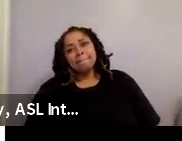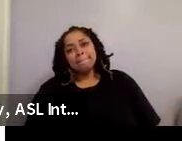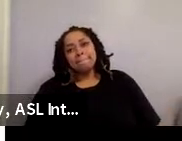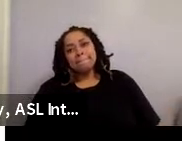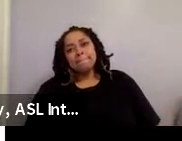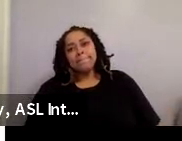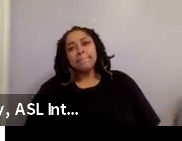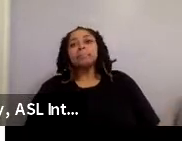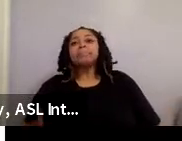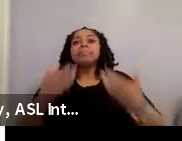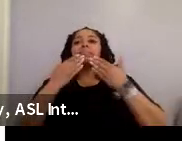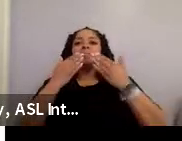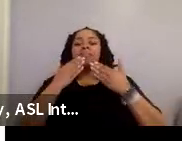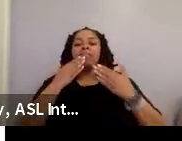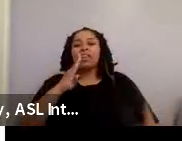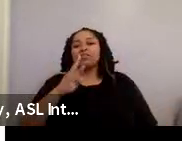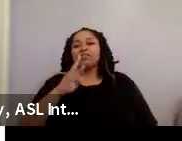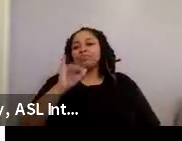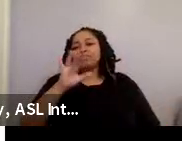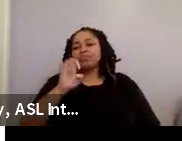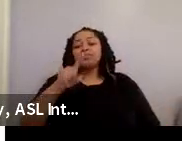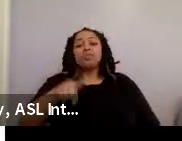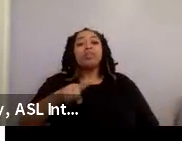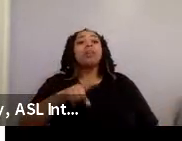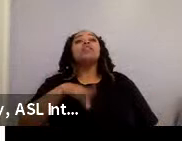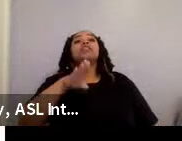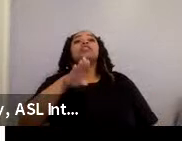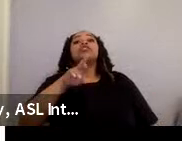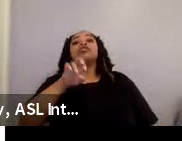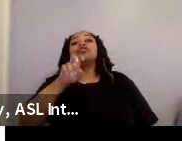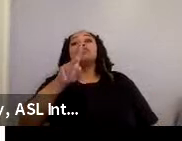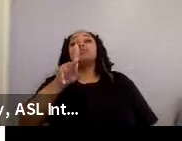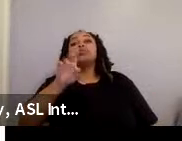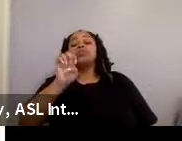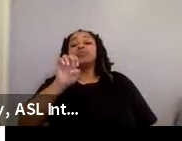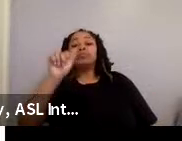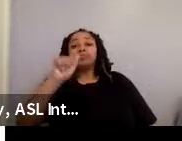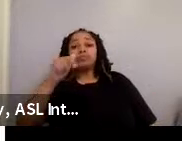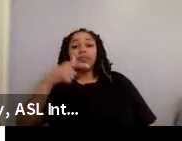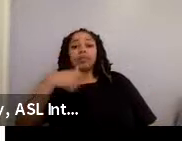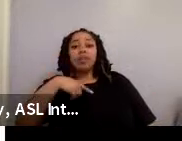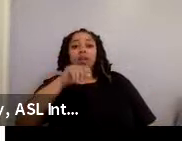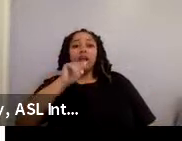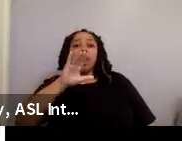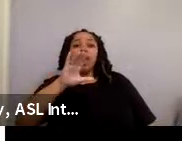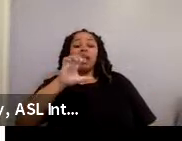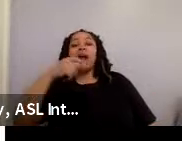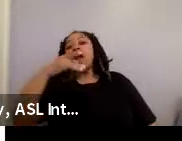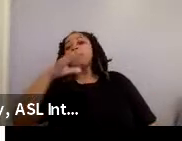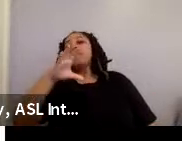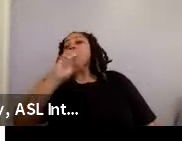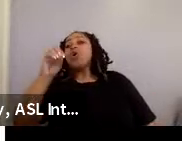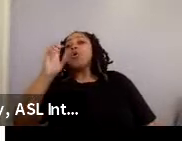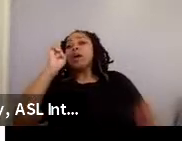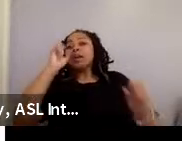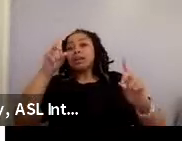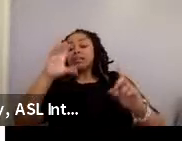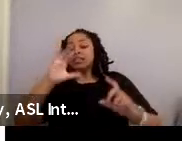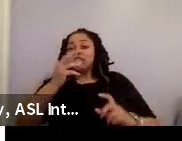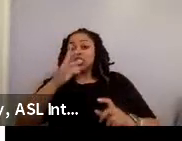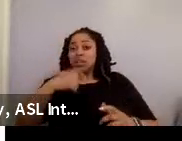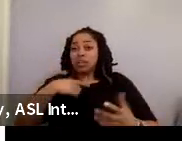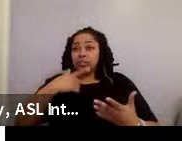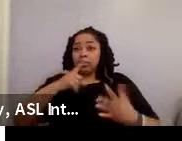Thanks, Bruce. This is Brooke Aiken. I am the ACOP Co-Education Chair. Let's get started with questions